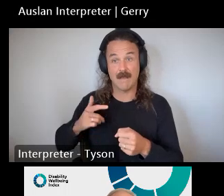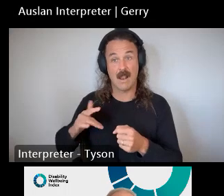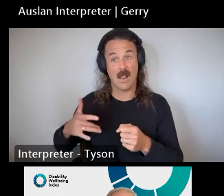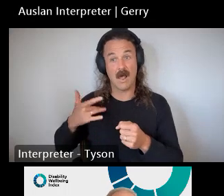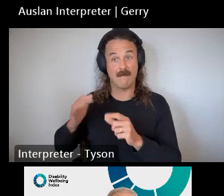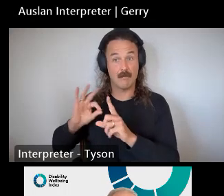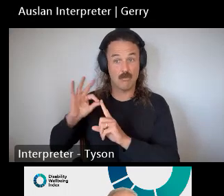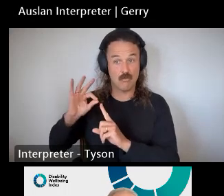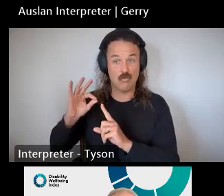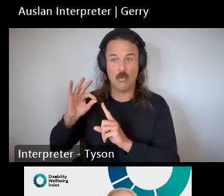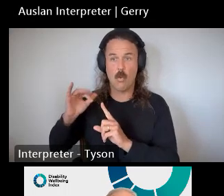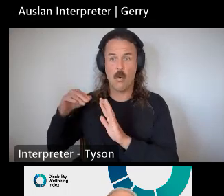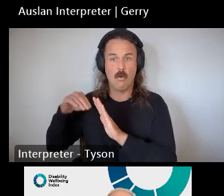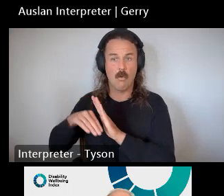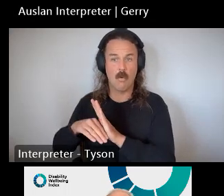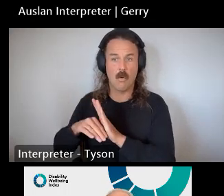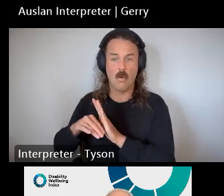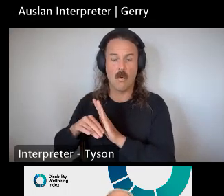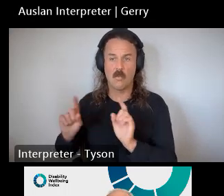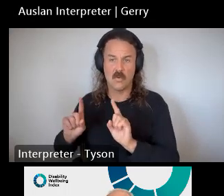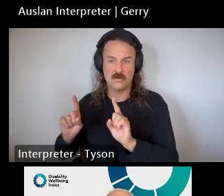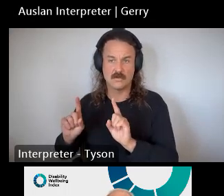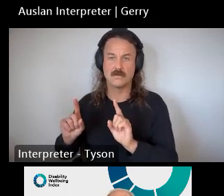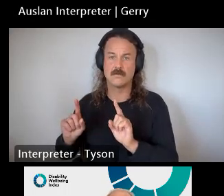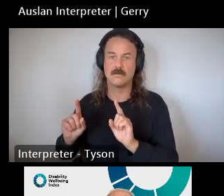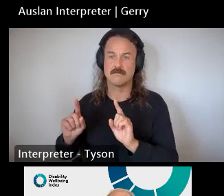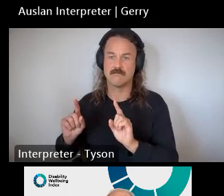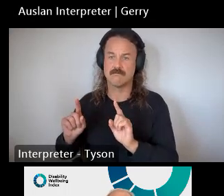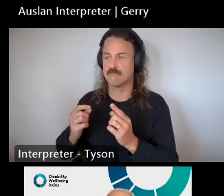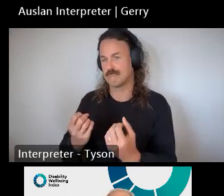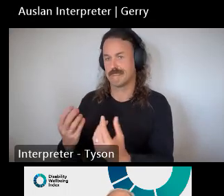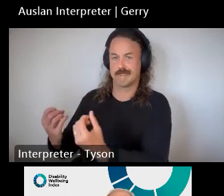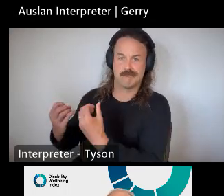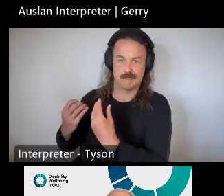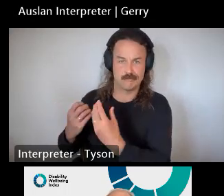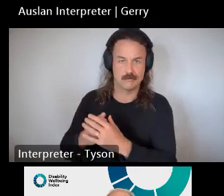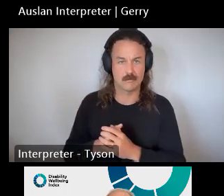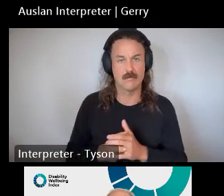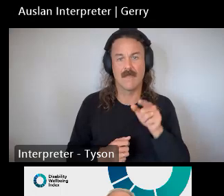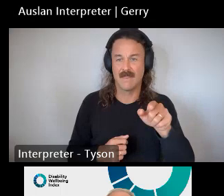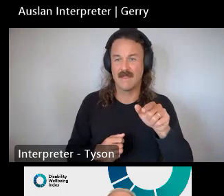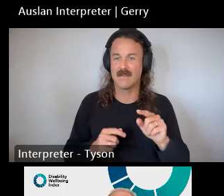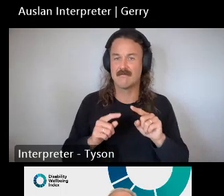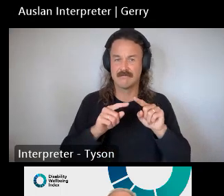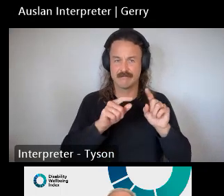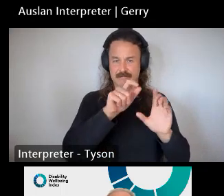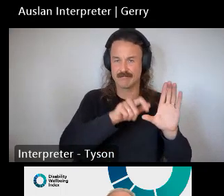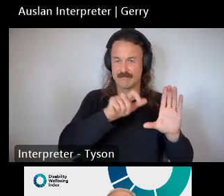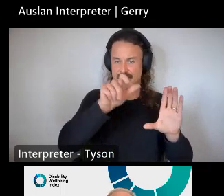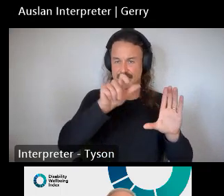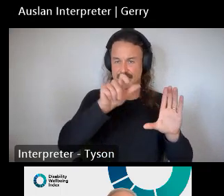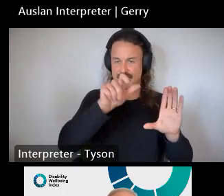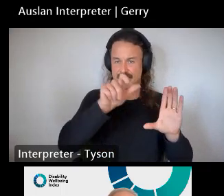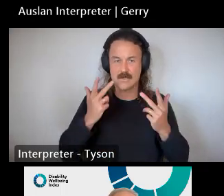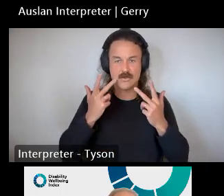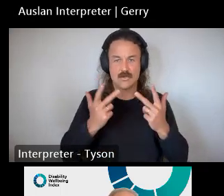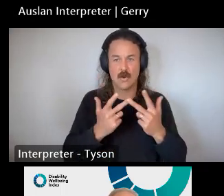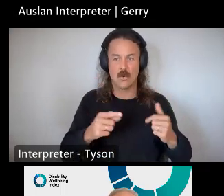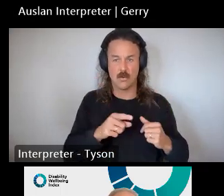items. So this is a similar graph as I showed early on. It shows how the overlapping